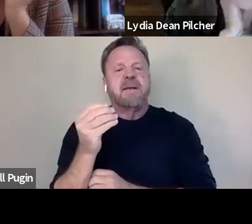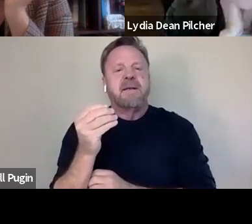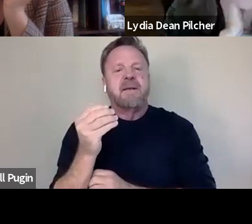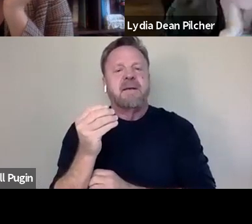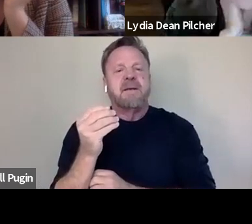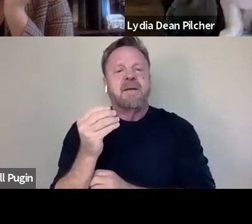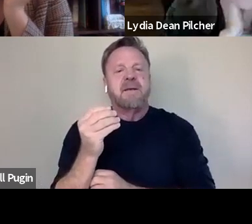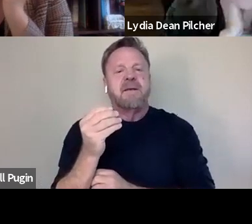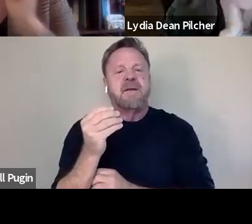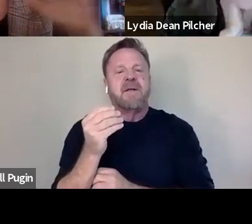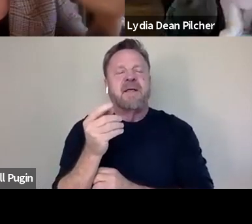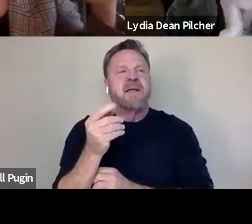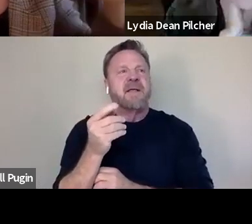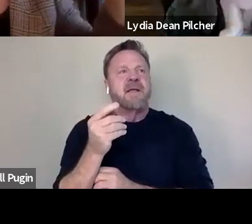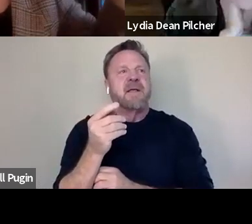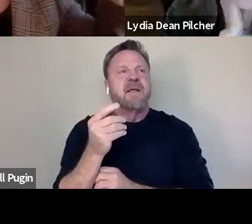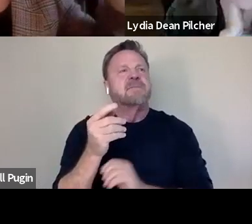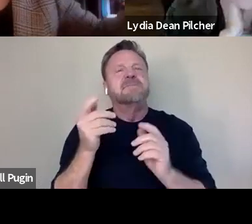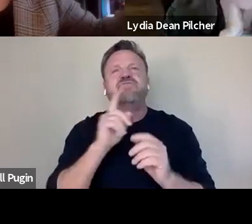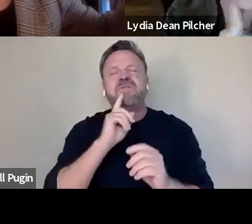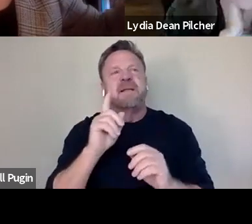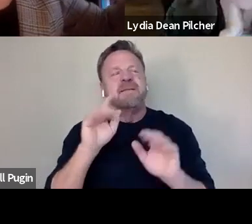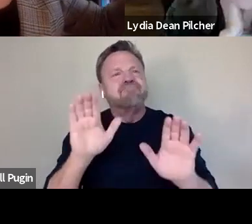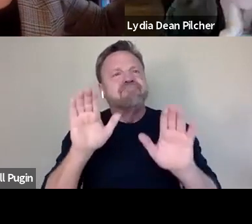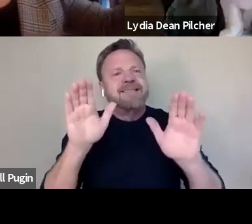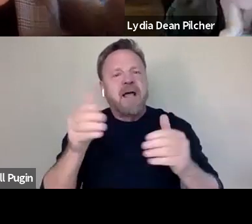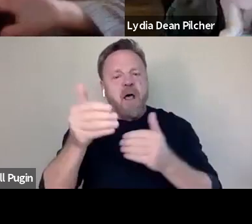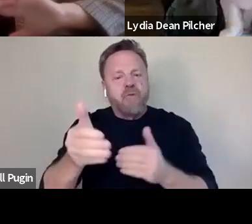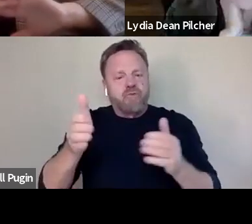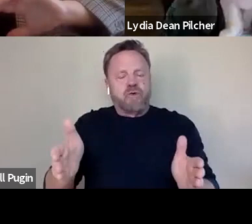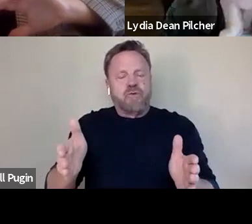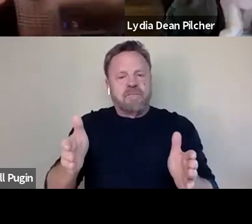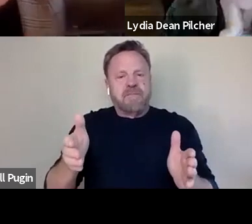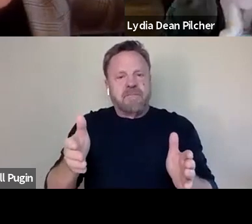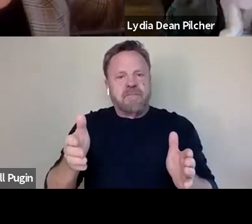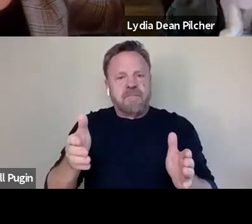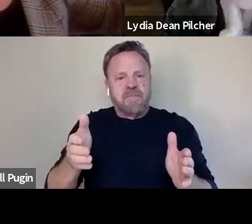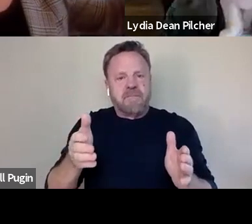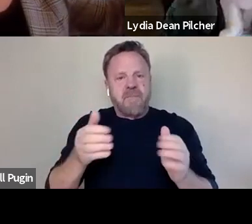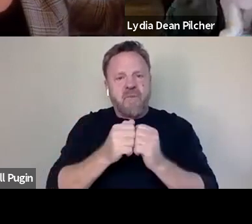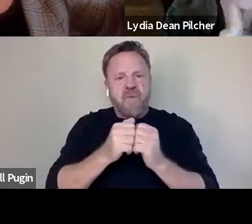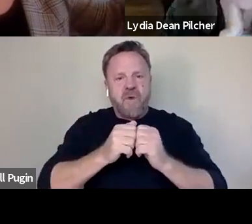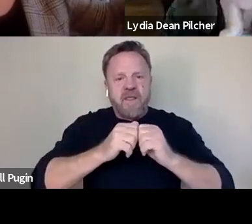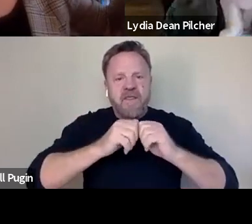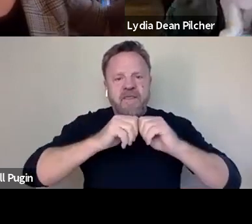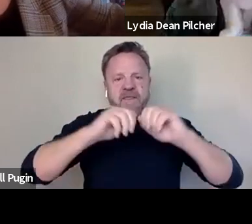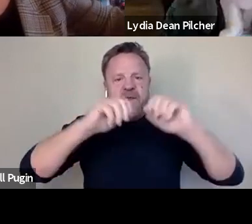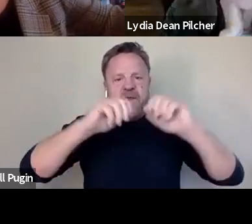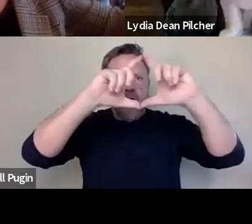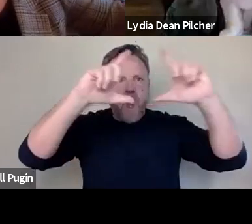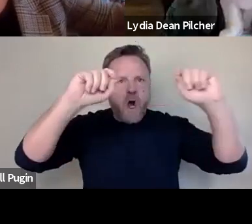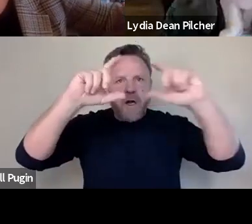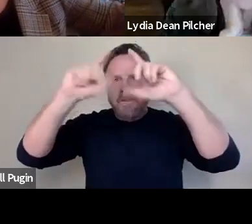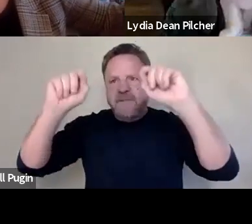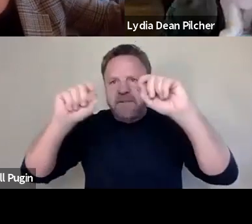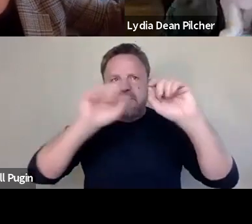the room, it was amazing how the room in our edit with the cards mapping the whole film resembled